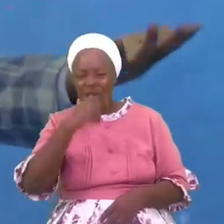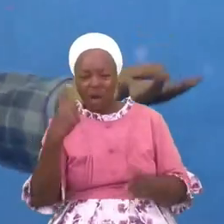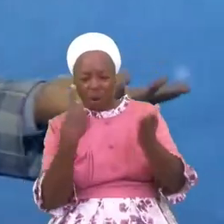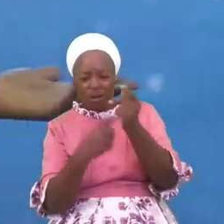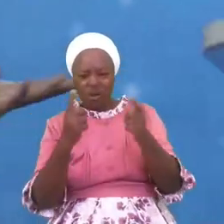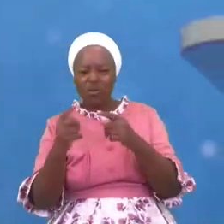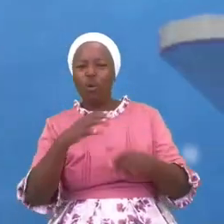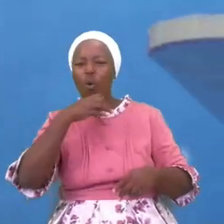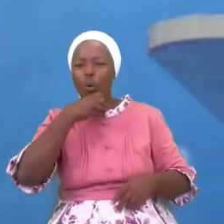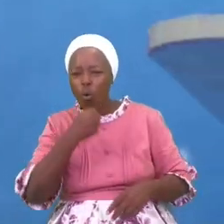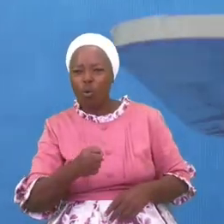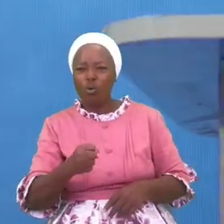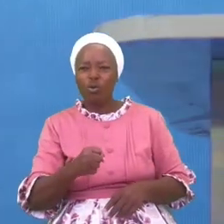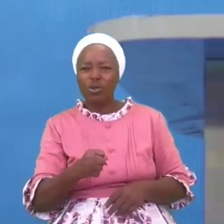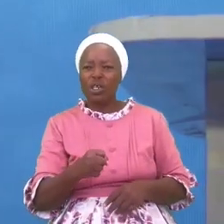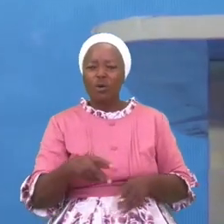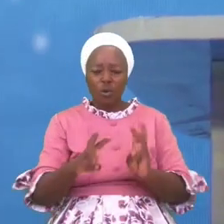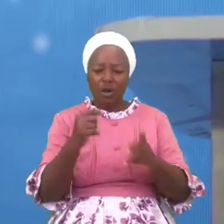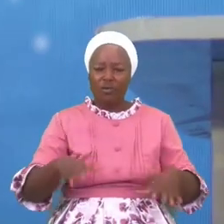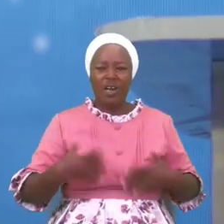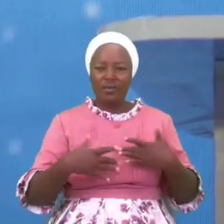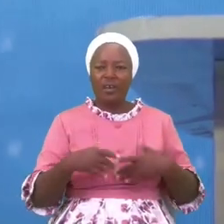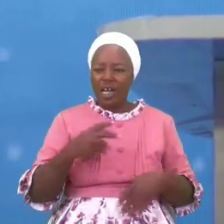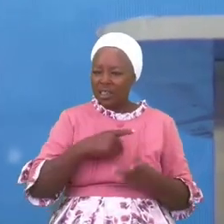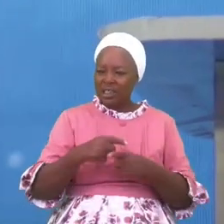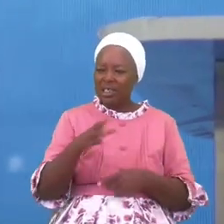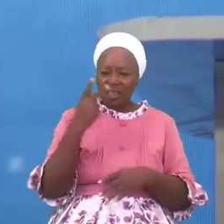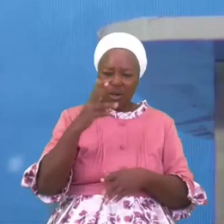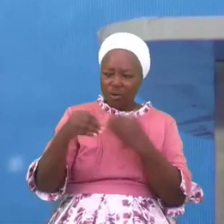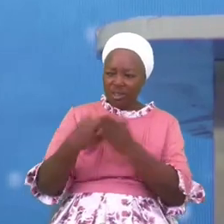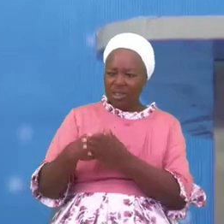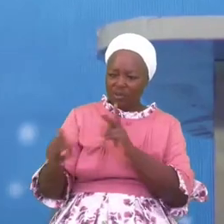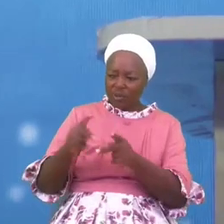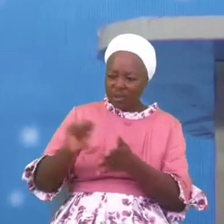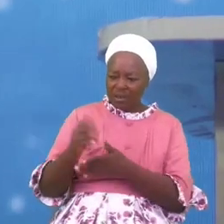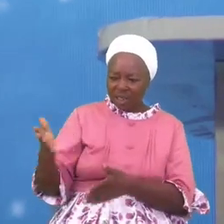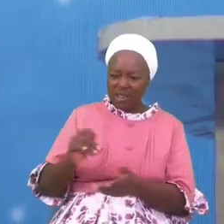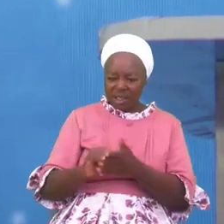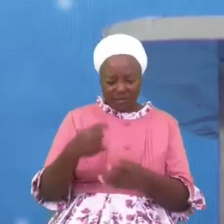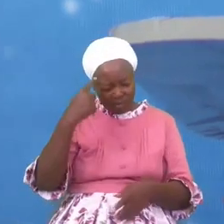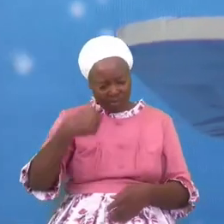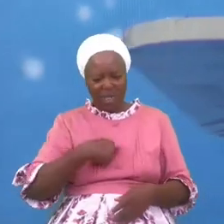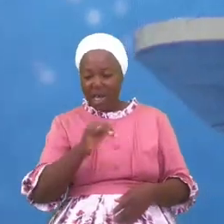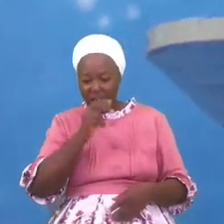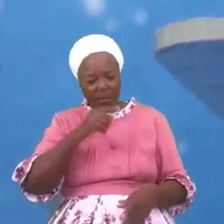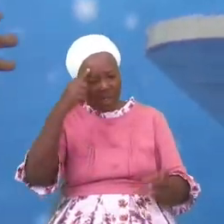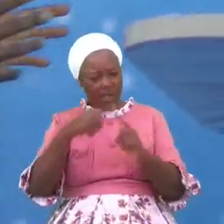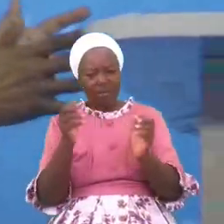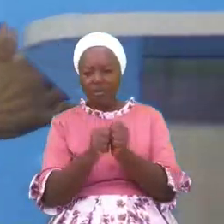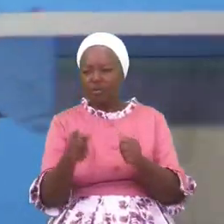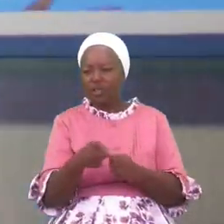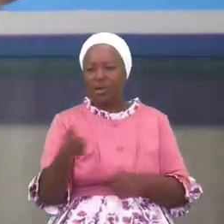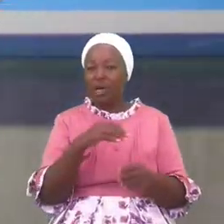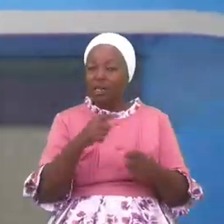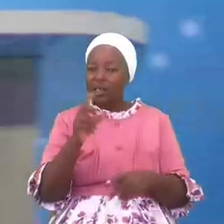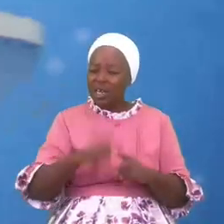all these Sadducees. I'm in here and I'm in agreement with them. And you cannot be in agreement with darkness and light at the same time. You cannot be